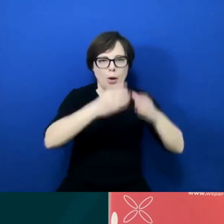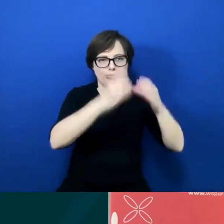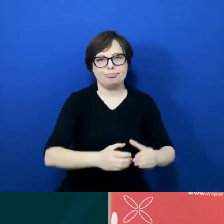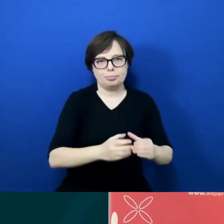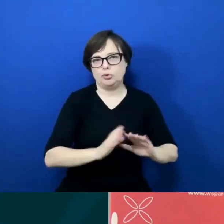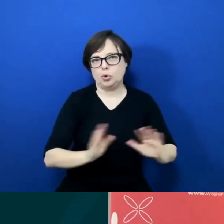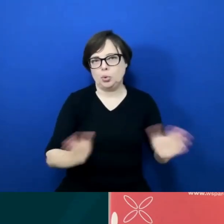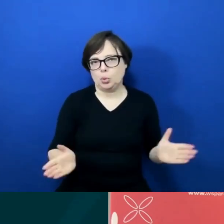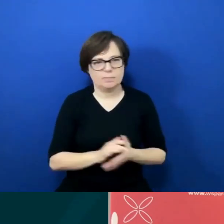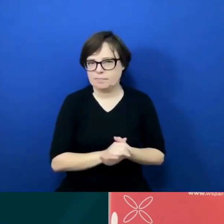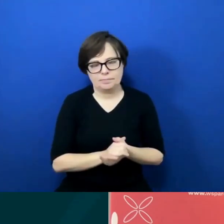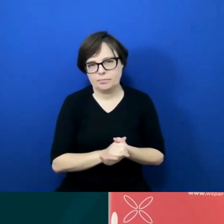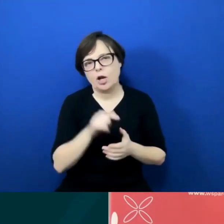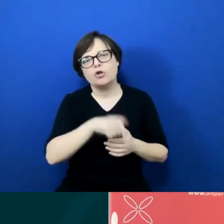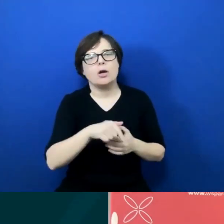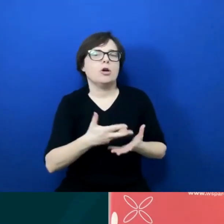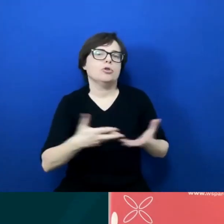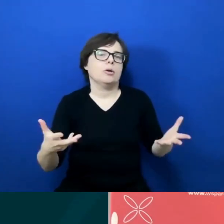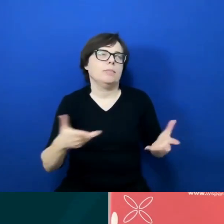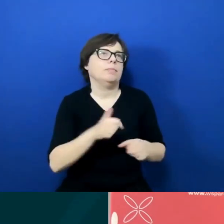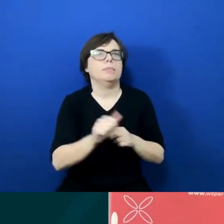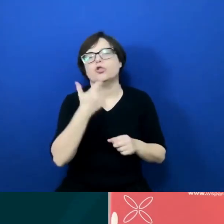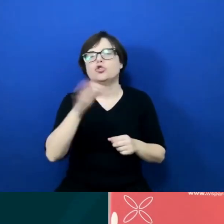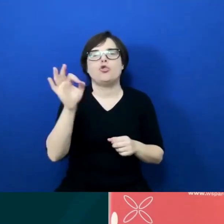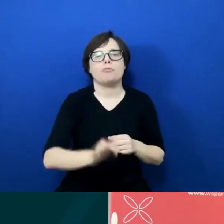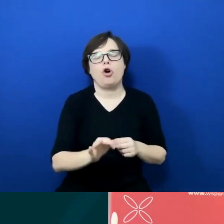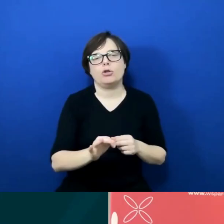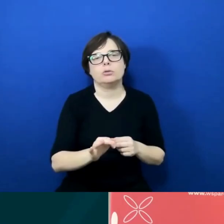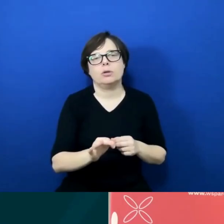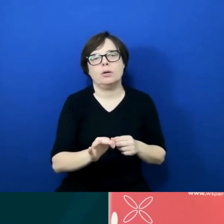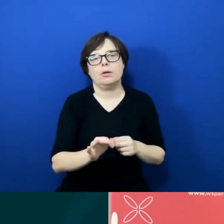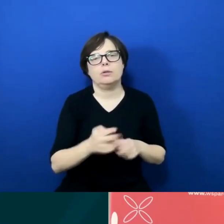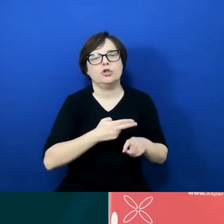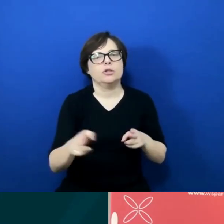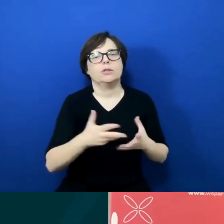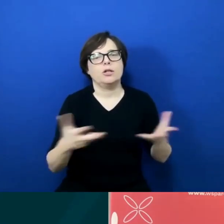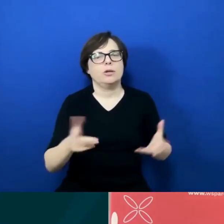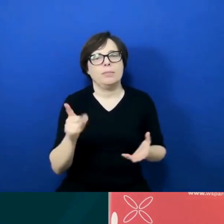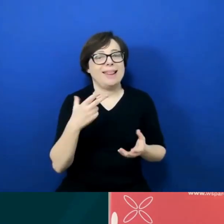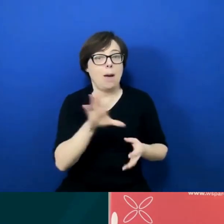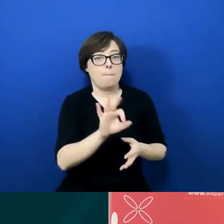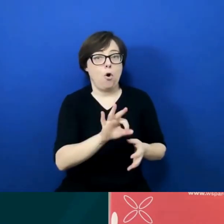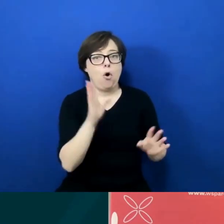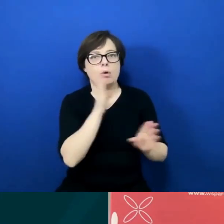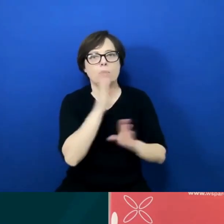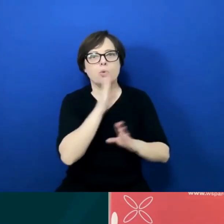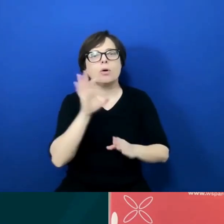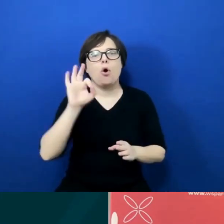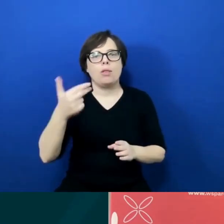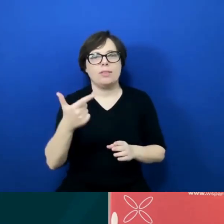organic material because of the lack of oxygen. So we would, if we can, except for parks, of course, where